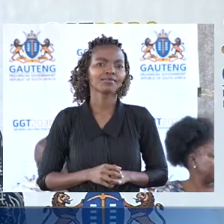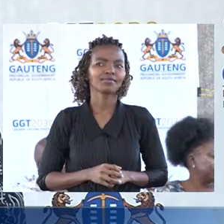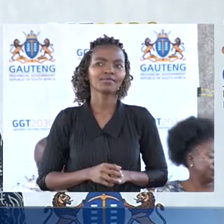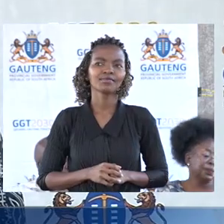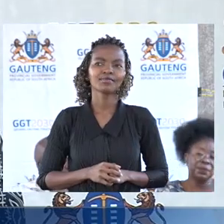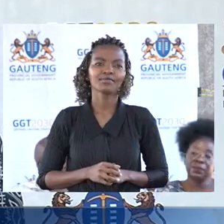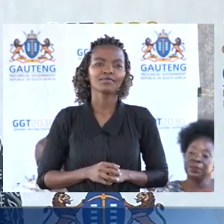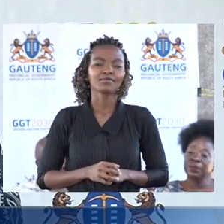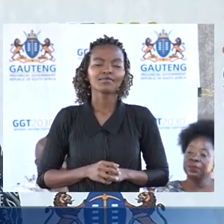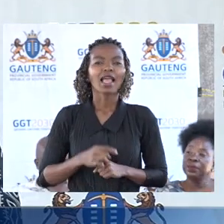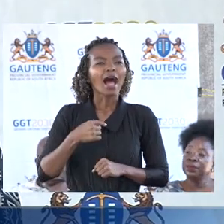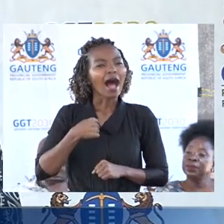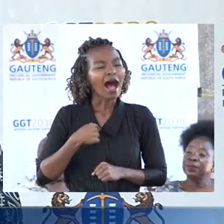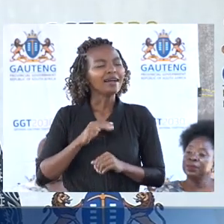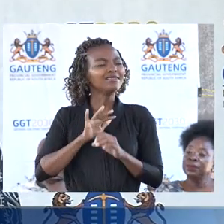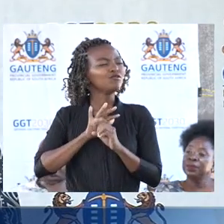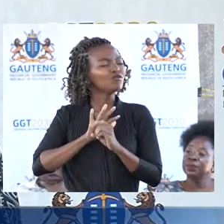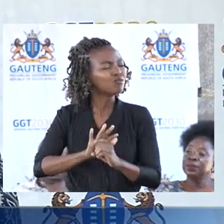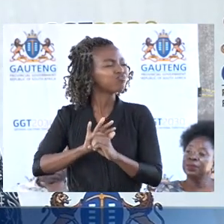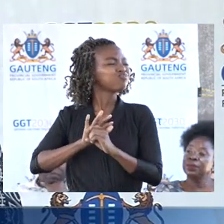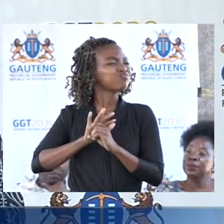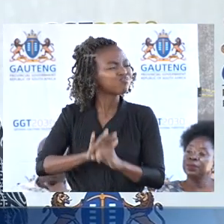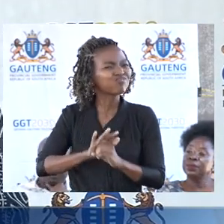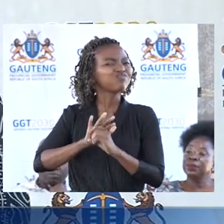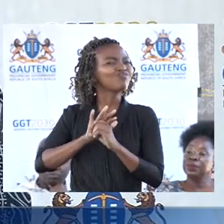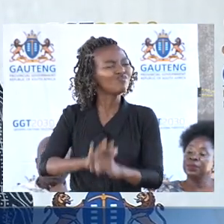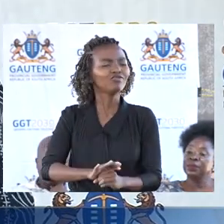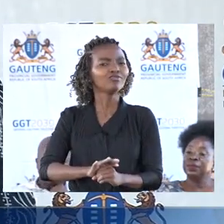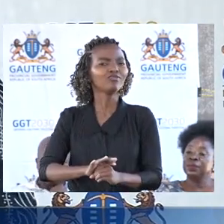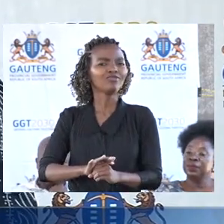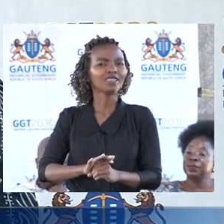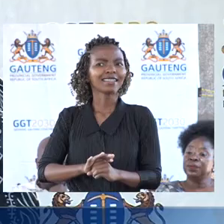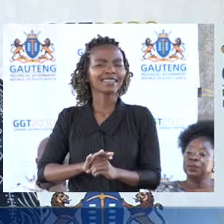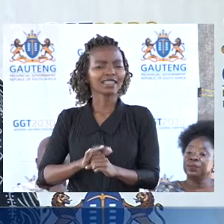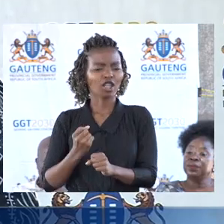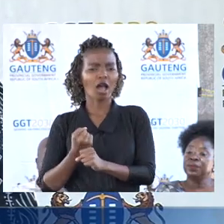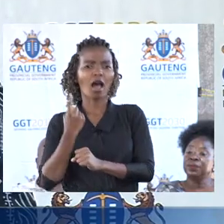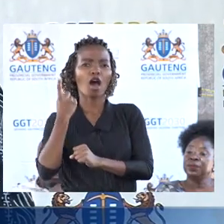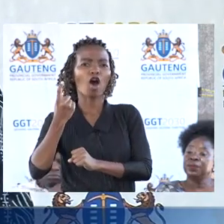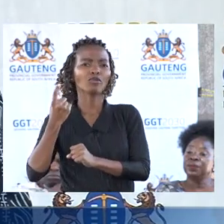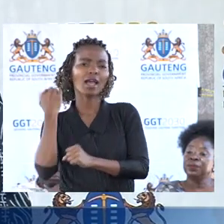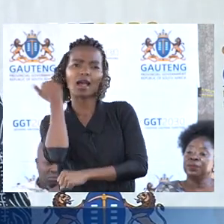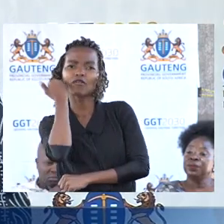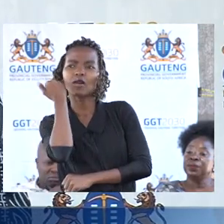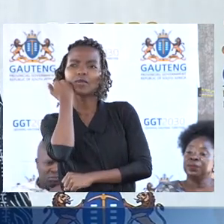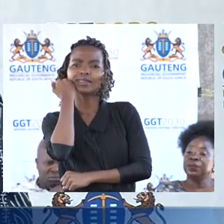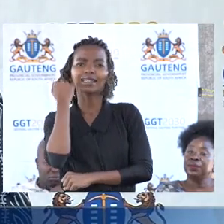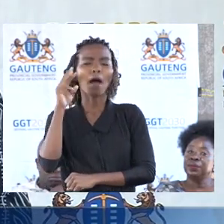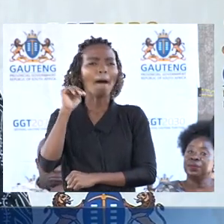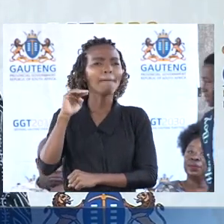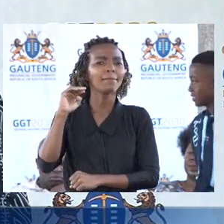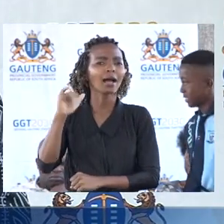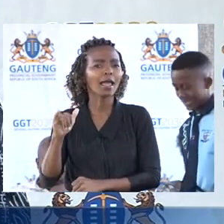The way I insisted, the way we insisted as the Gauteng government that Mayibuye must be